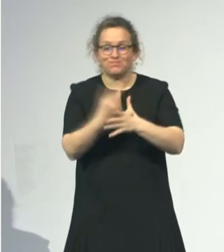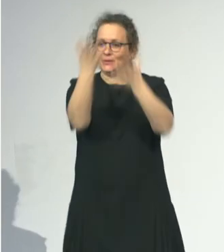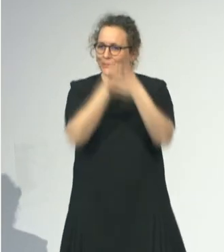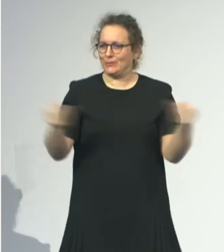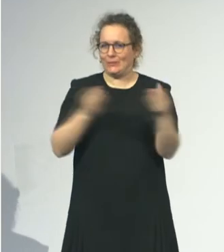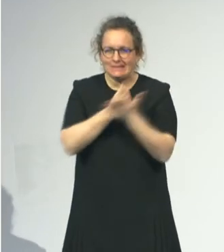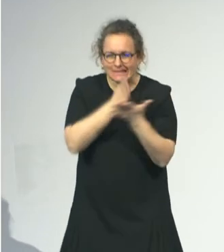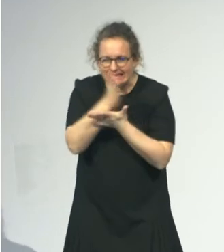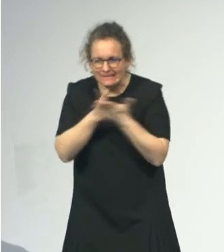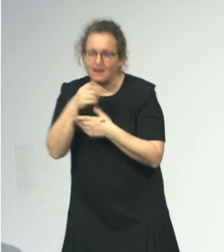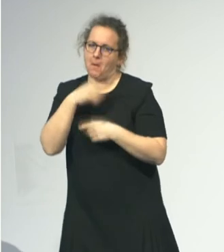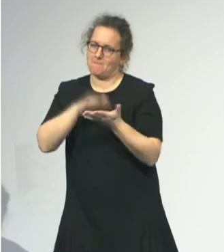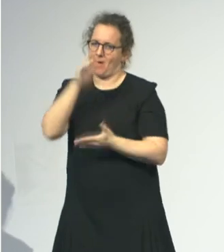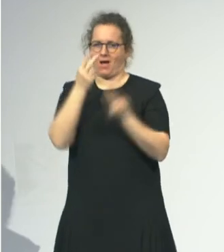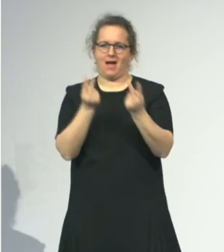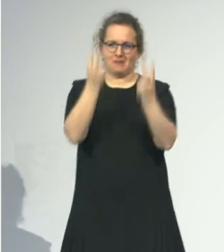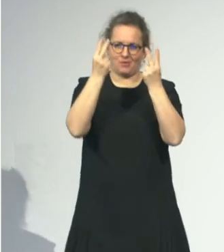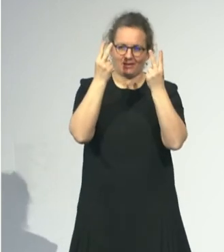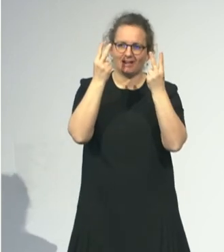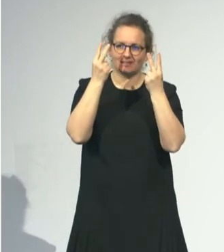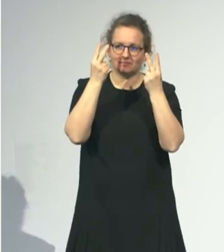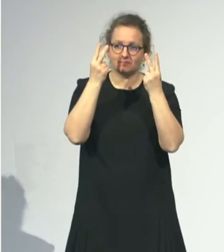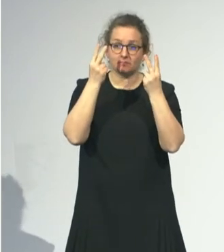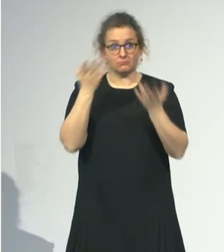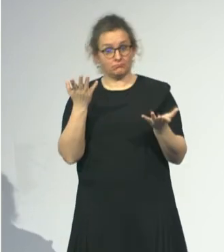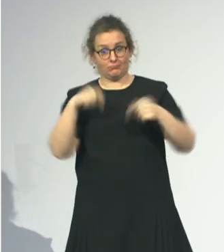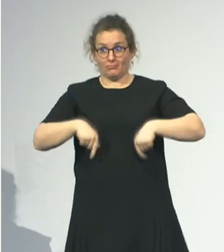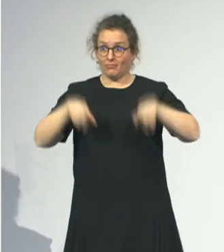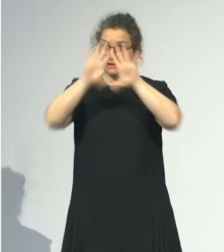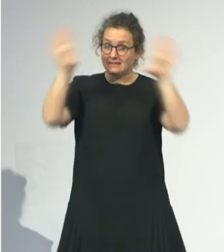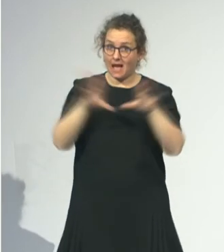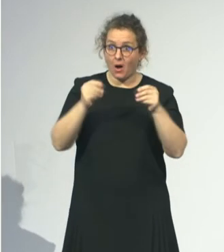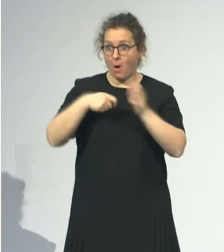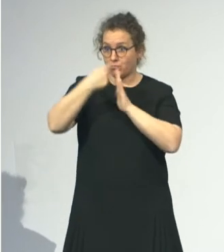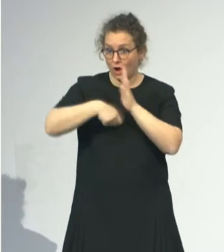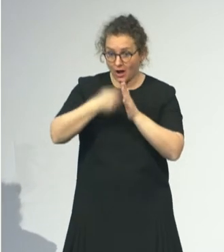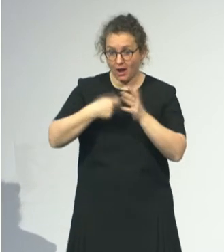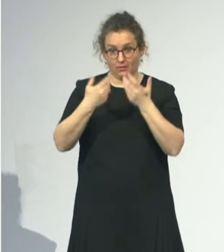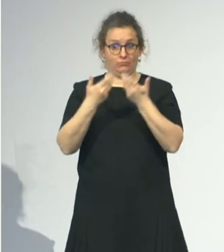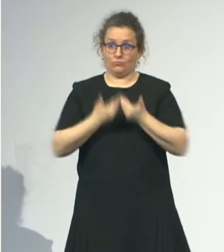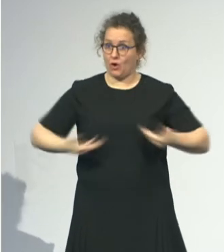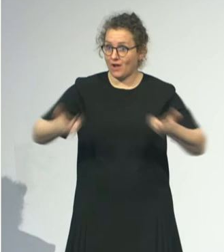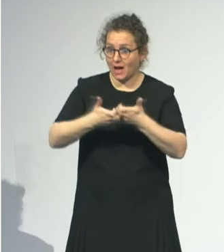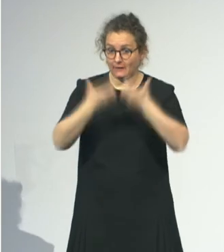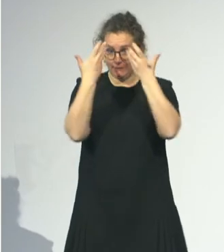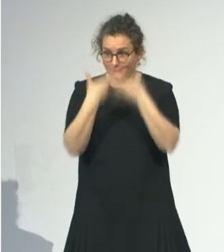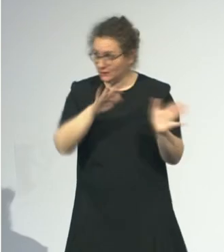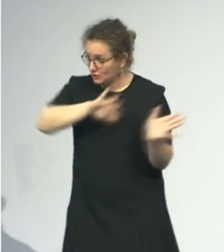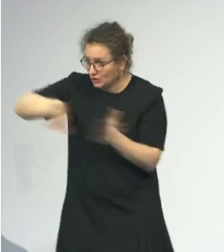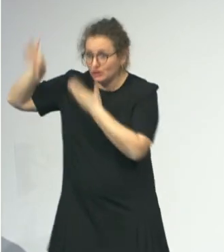message. That is how we feel when we come to the Zero project. And so we feel very